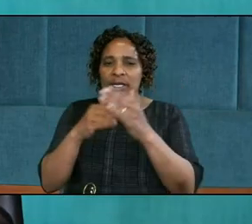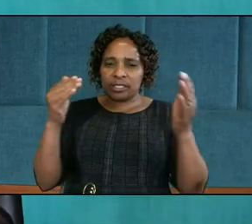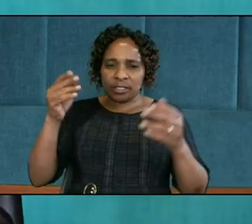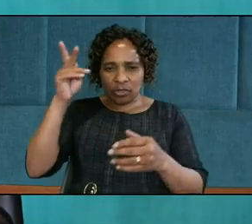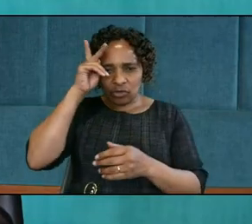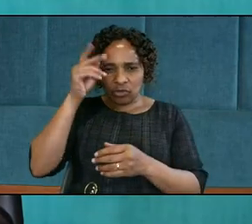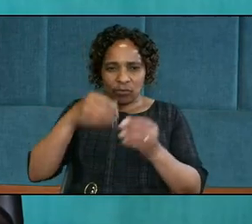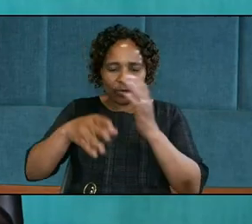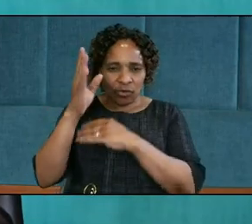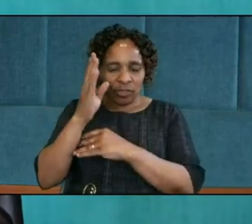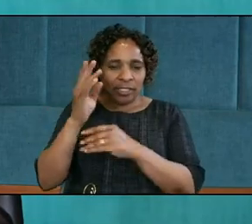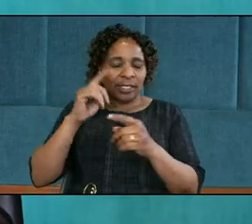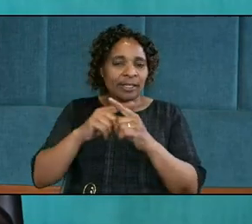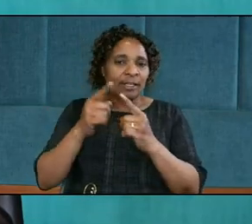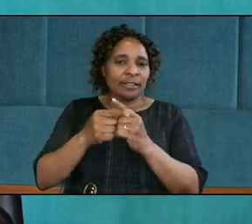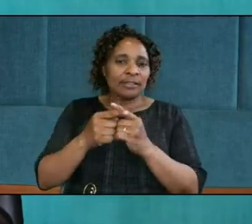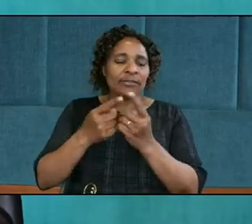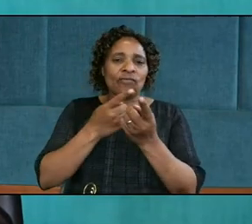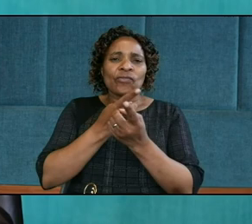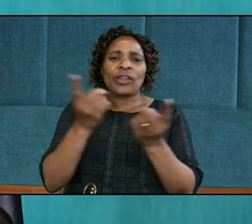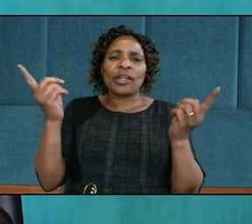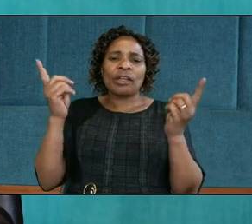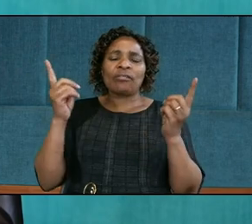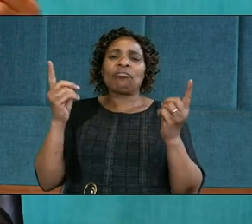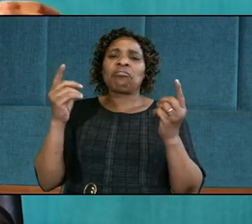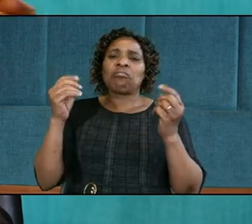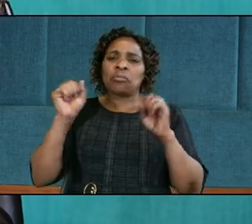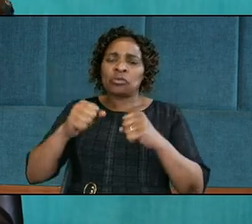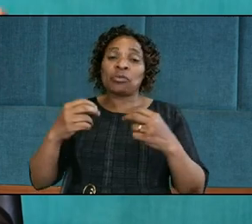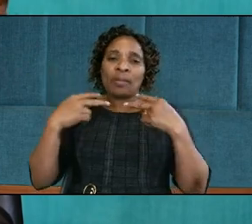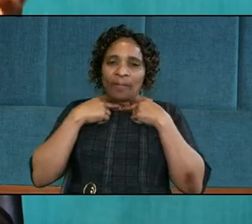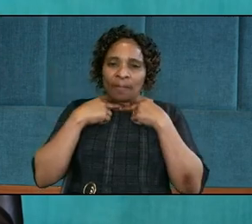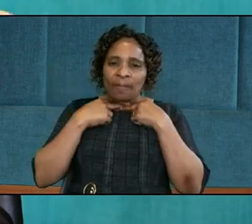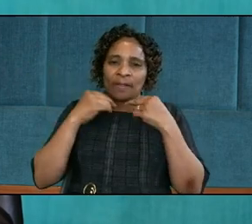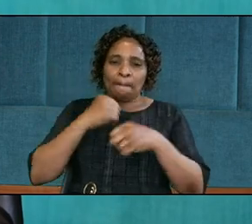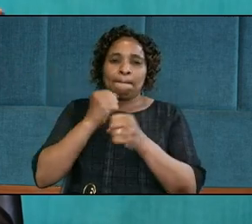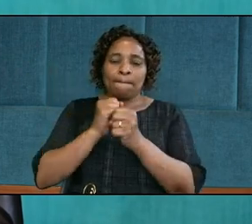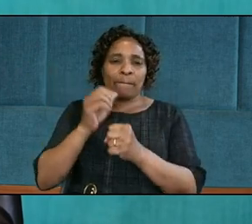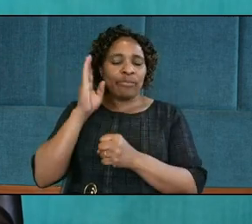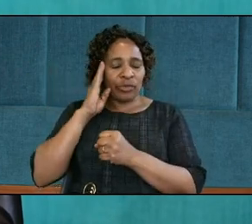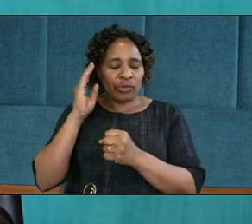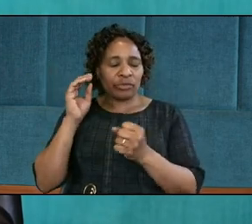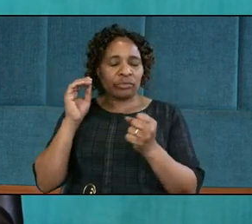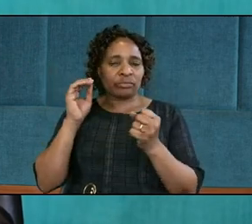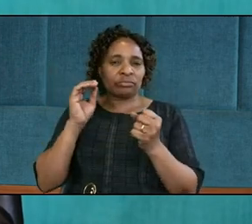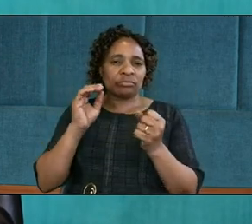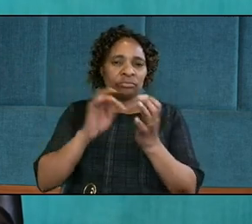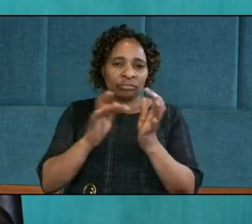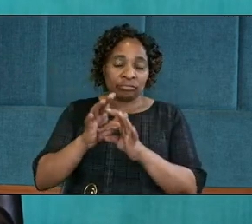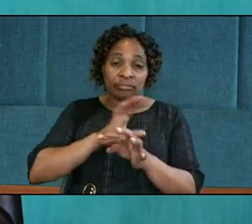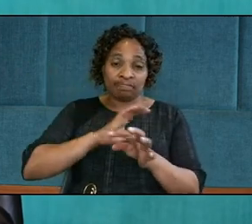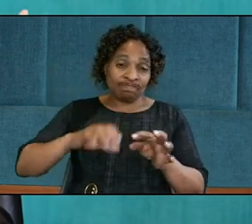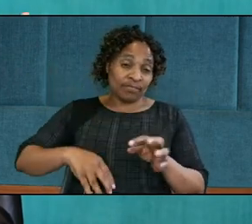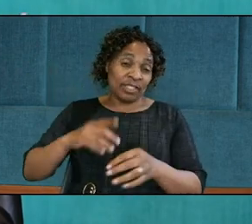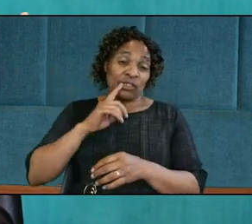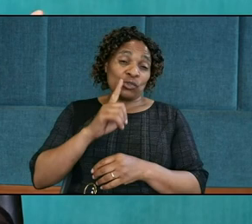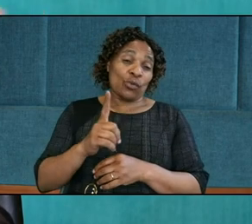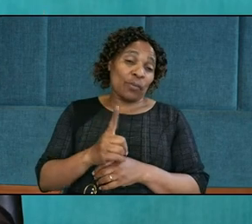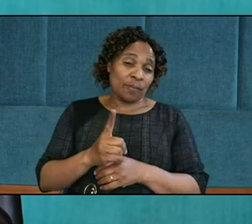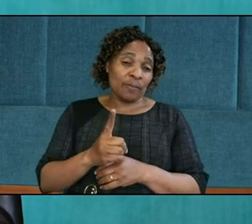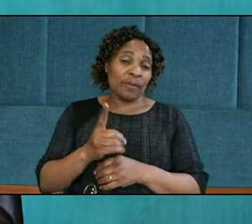God. And they take captive the thought that make it obedient to Christ. So